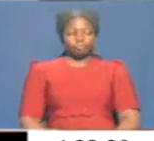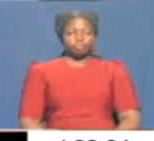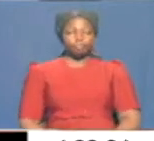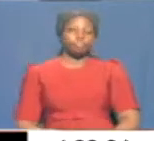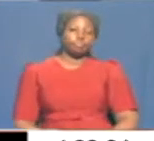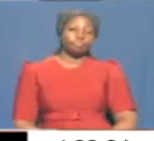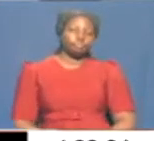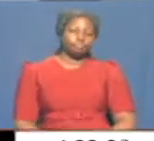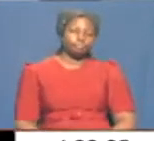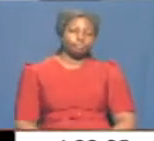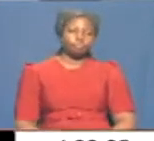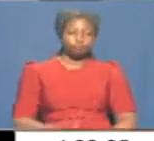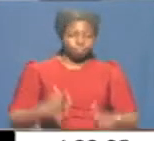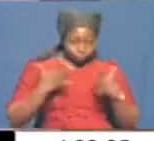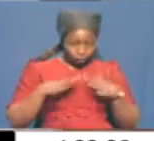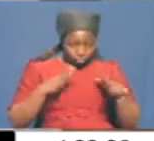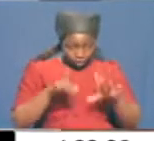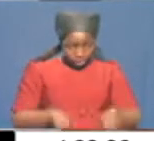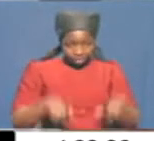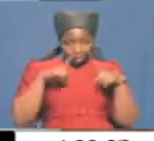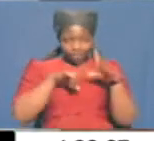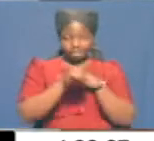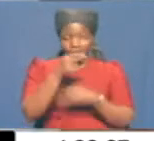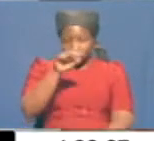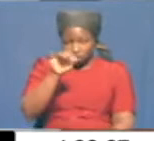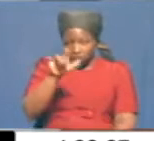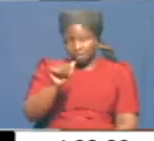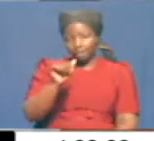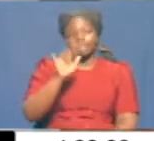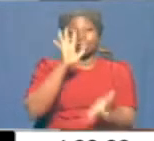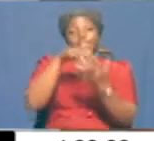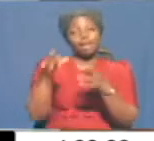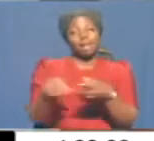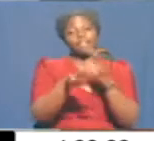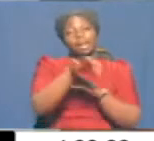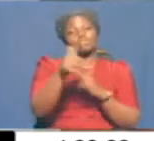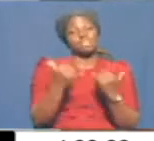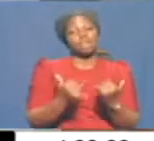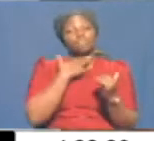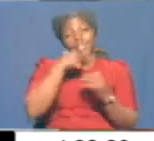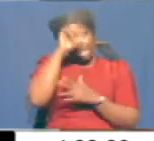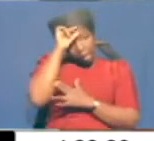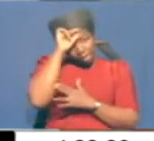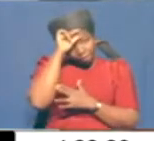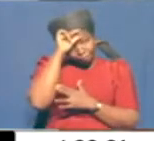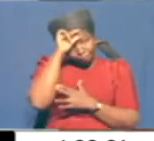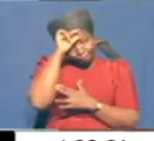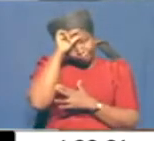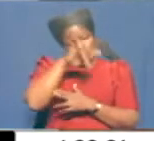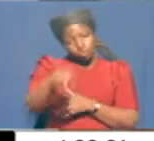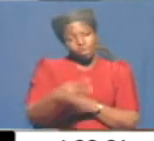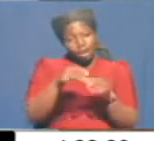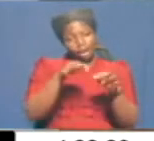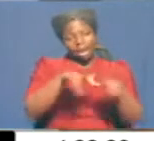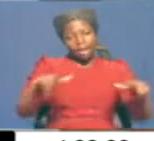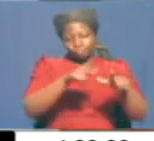Residents of Hola in Tana River County now want the government to degazzette the 2,000 acres of Hola Irrigation Scheme and give it